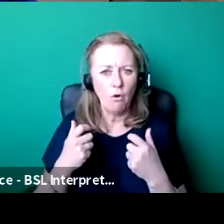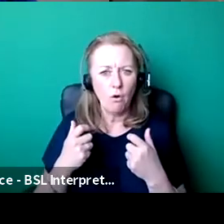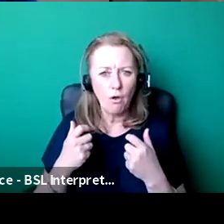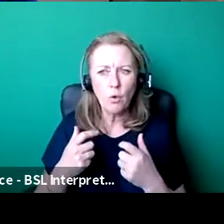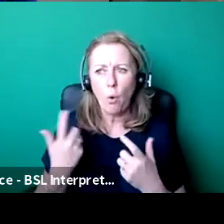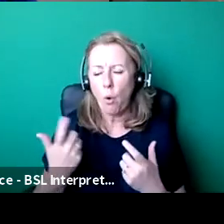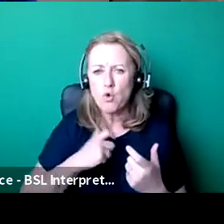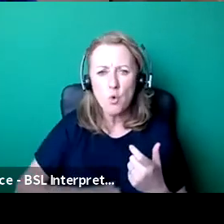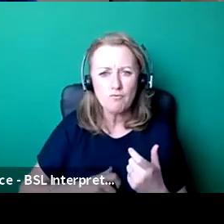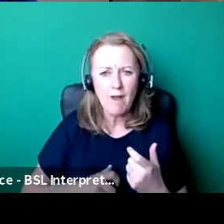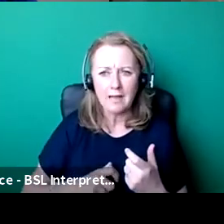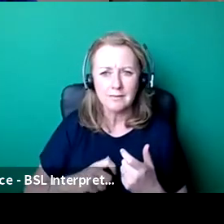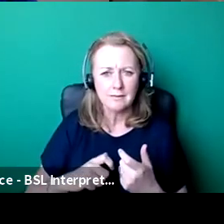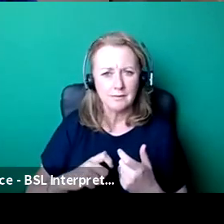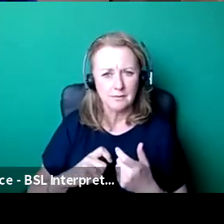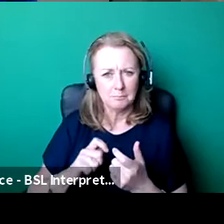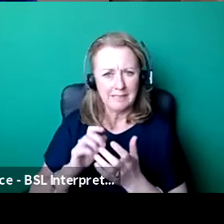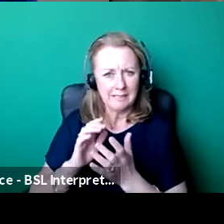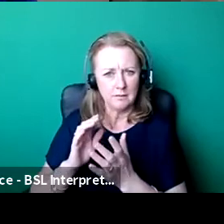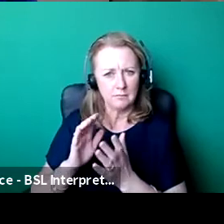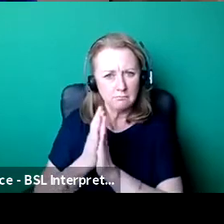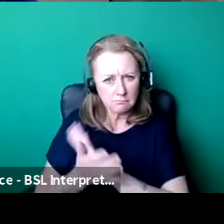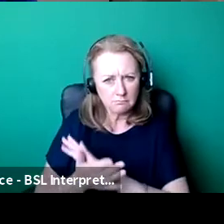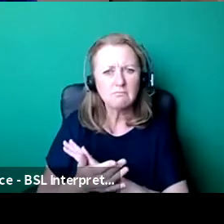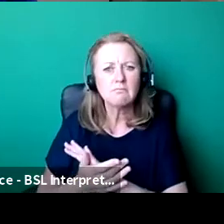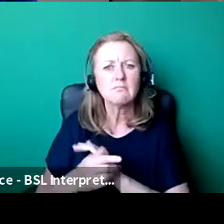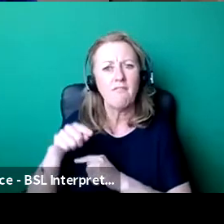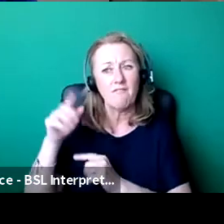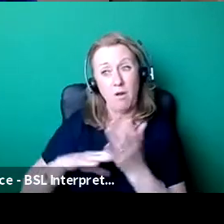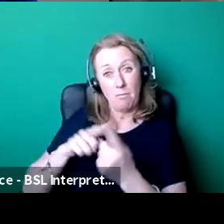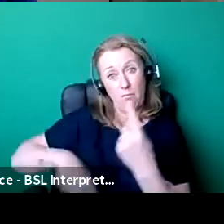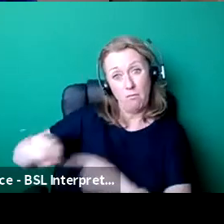human rights violation that's been committed by the different militias on the ground.